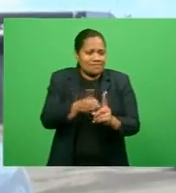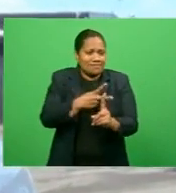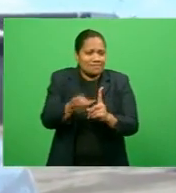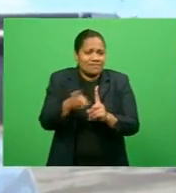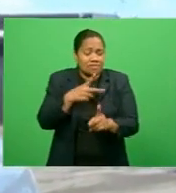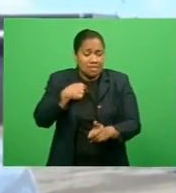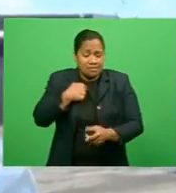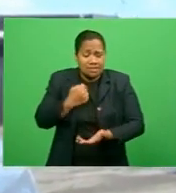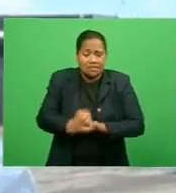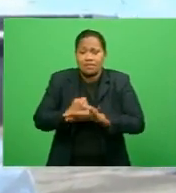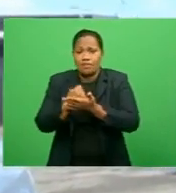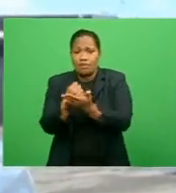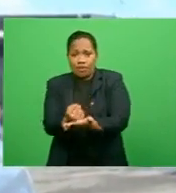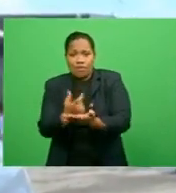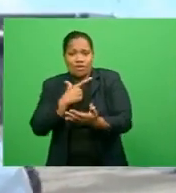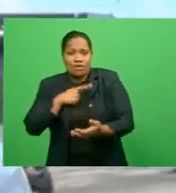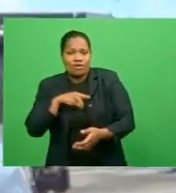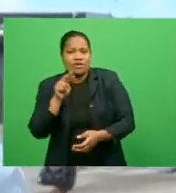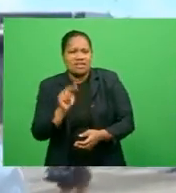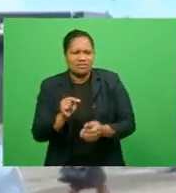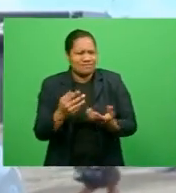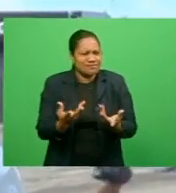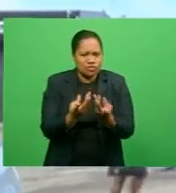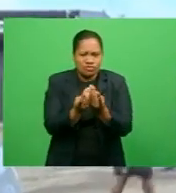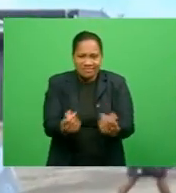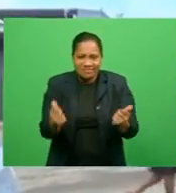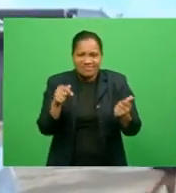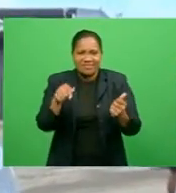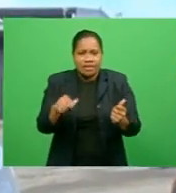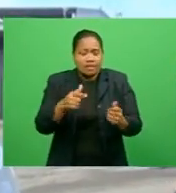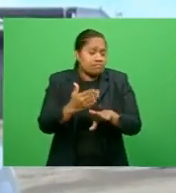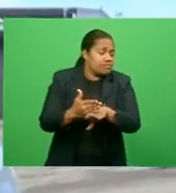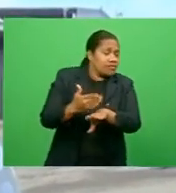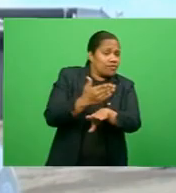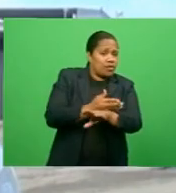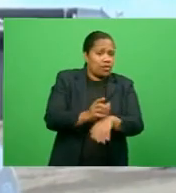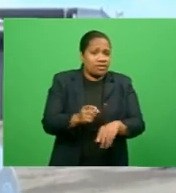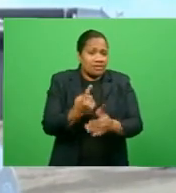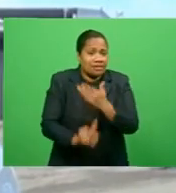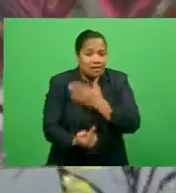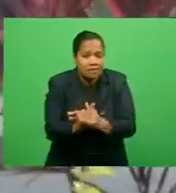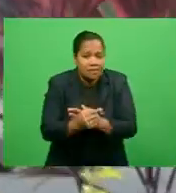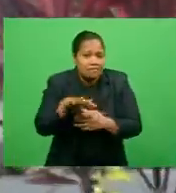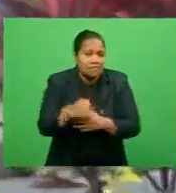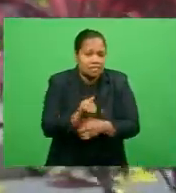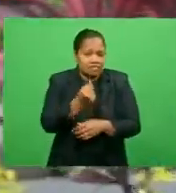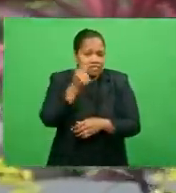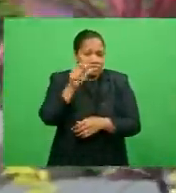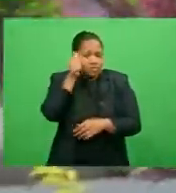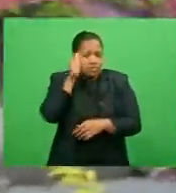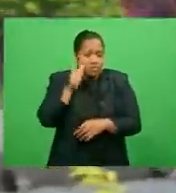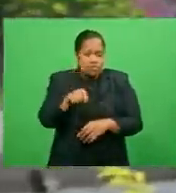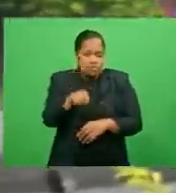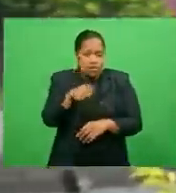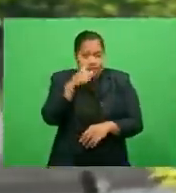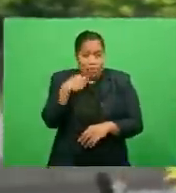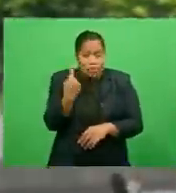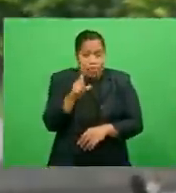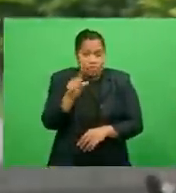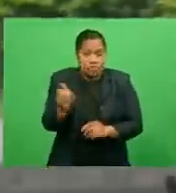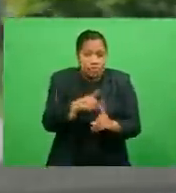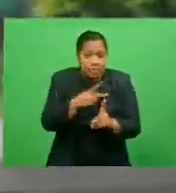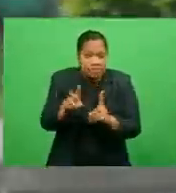because we need to address violence before it is even committed. People need to know the consequences of their actions. Even Prime Minister